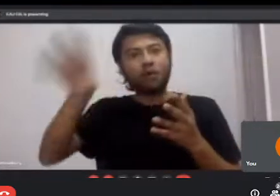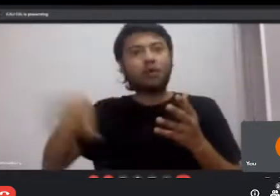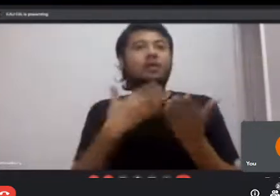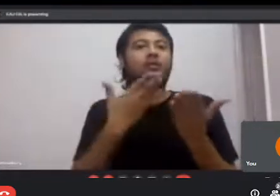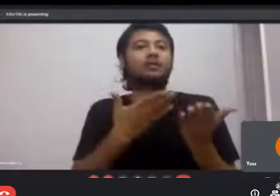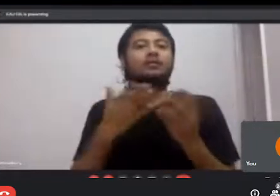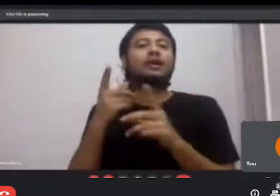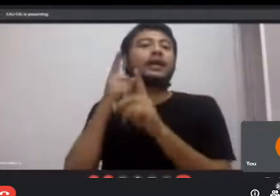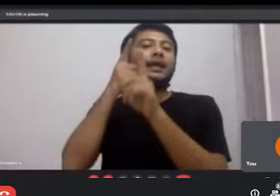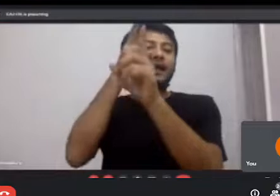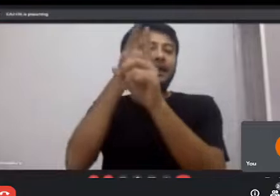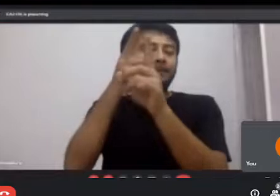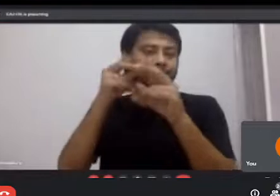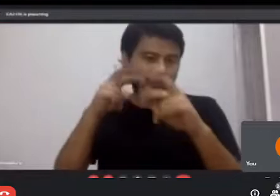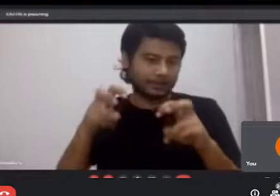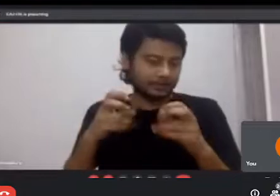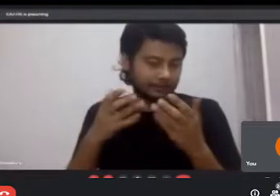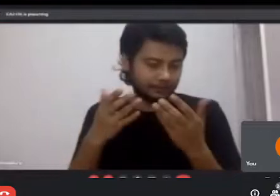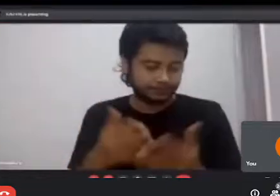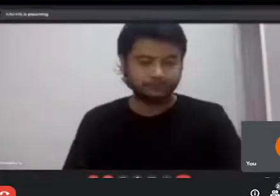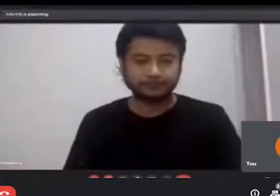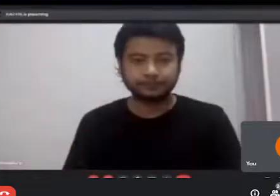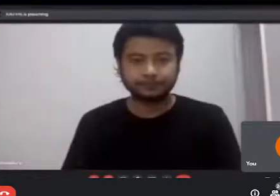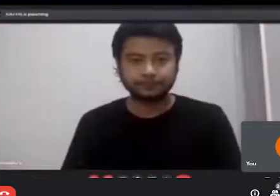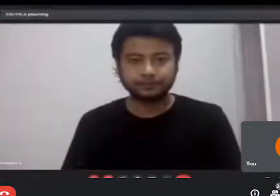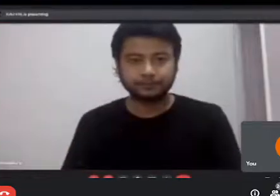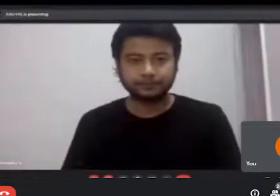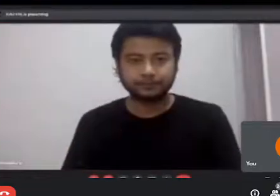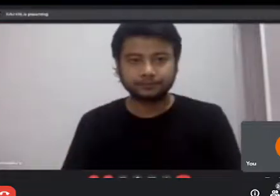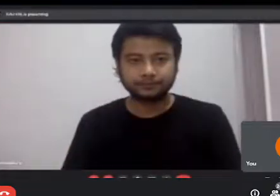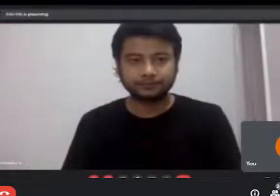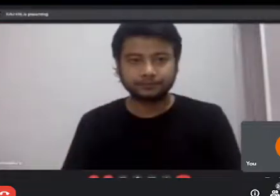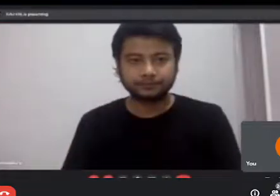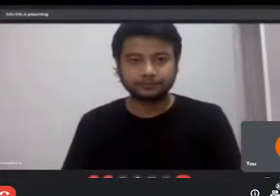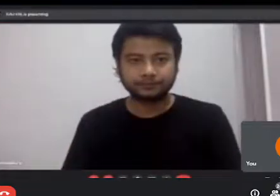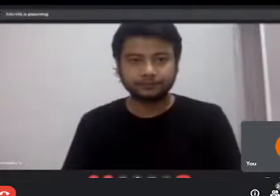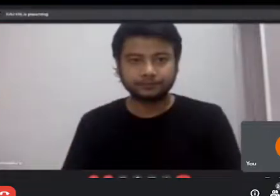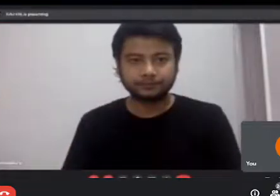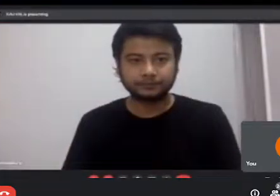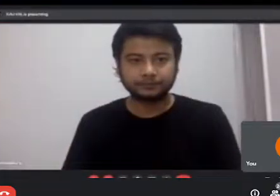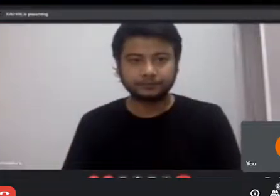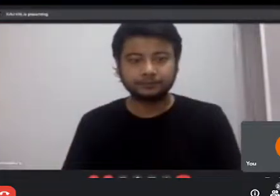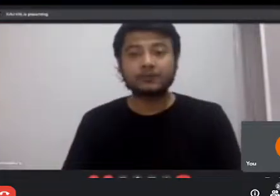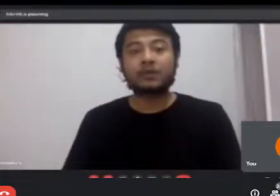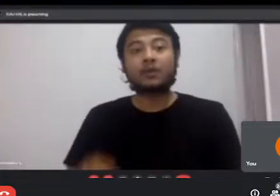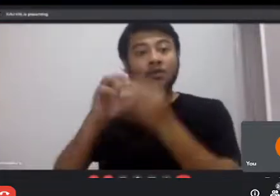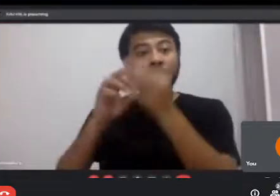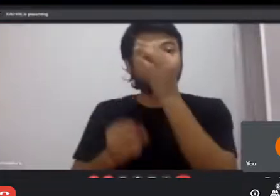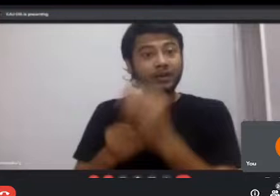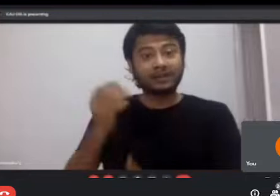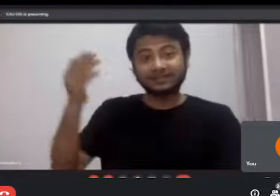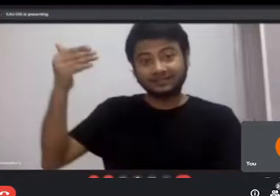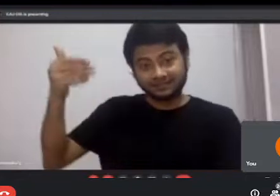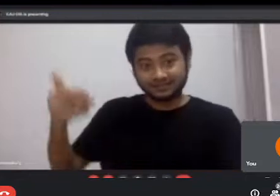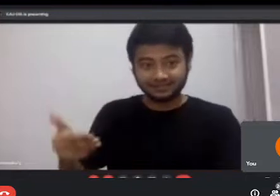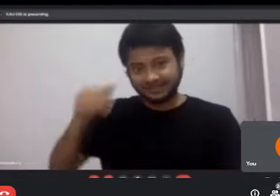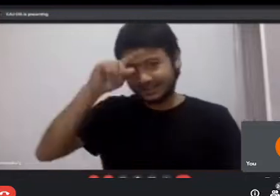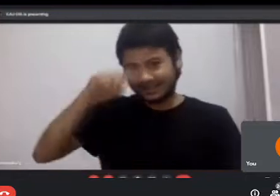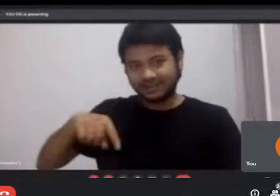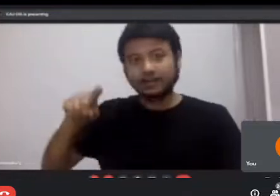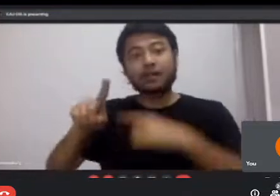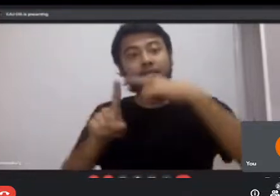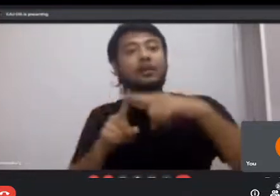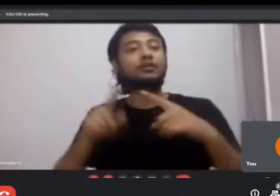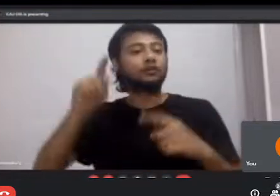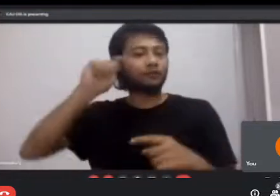We have also collaborated with other groups in other countries, in Ghana and